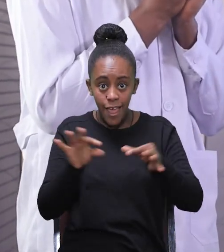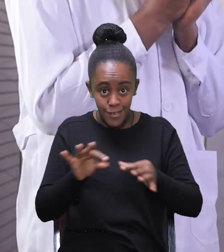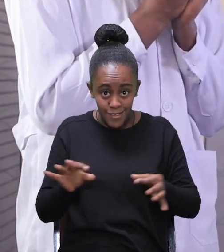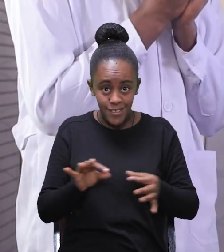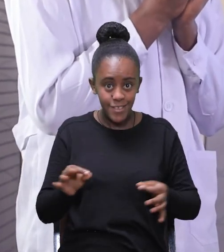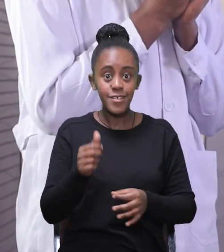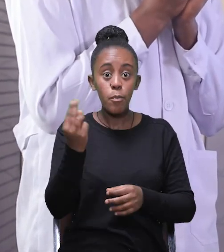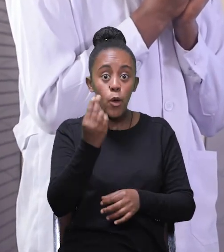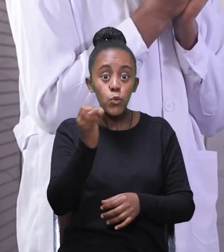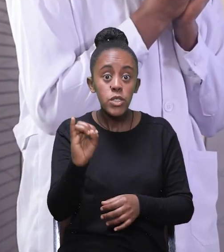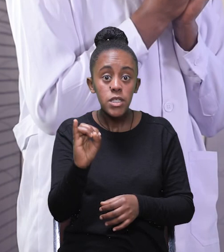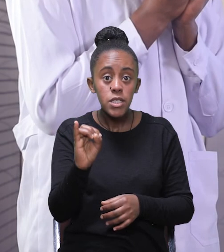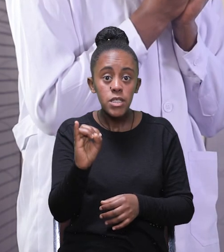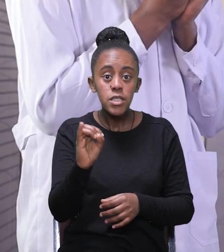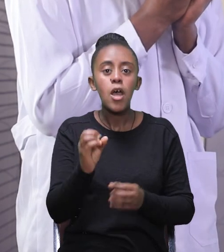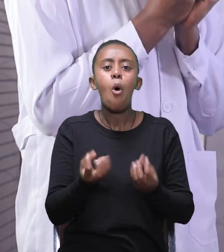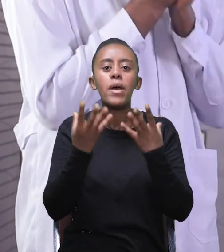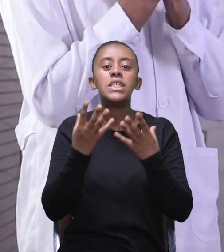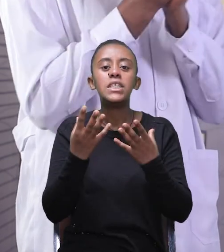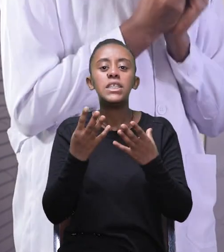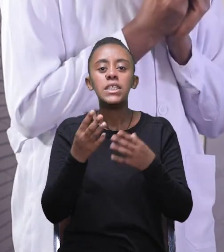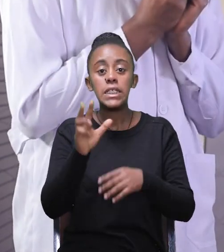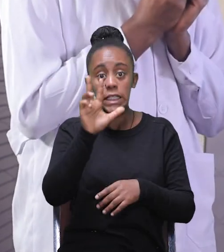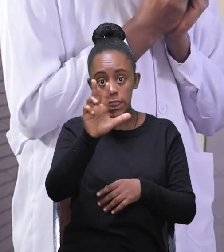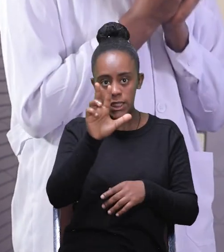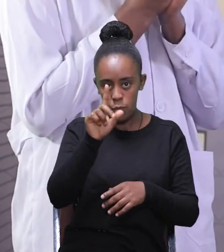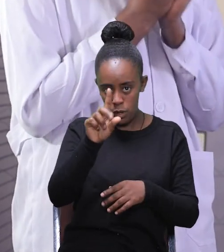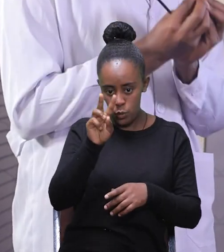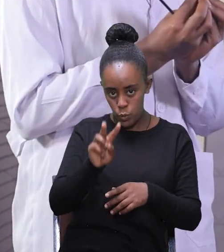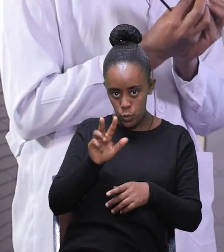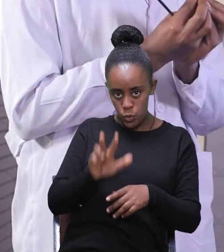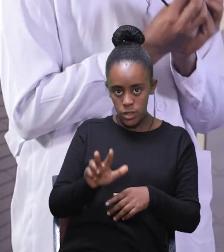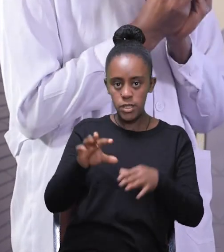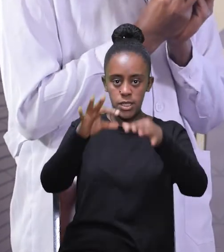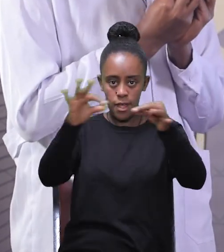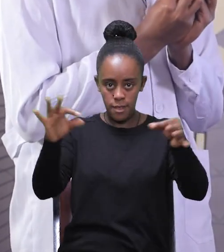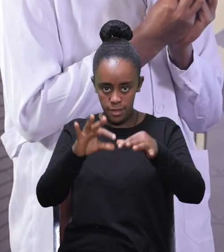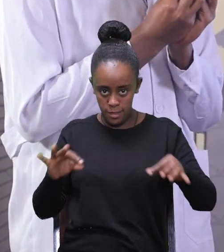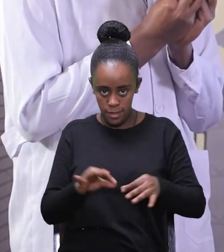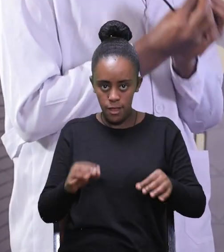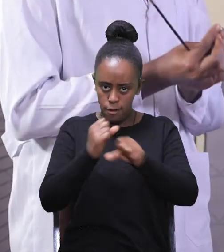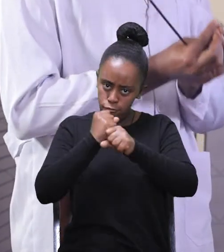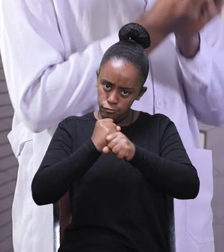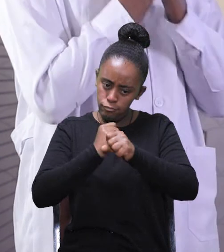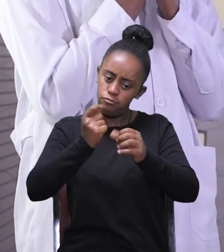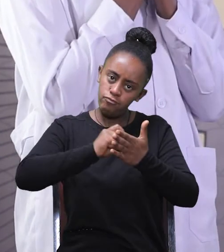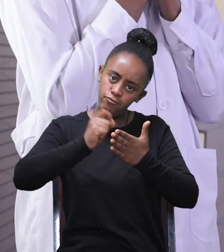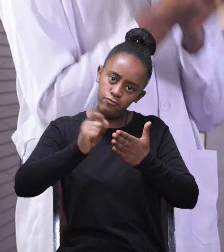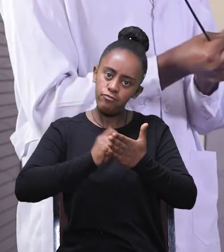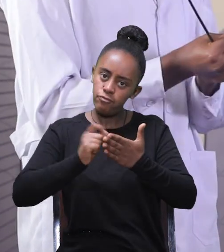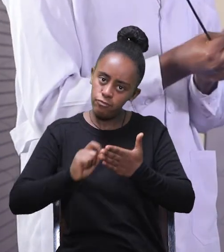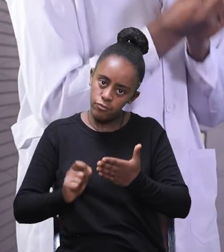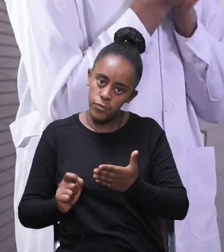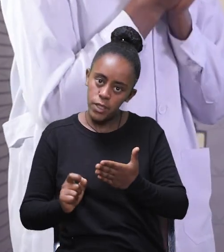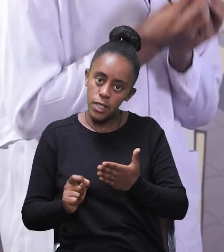a sentence. How many sentences? 3 sentences. I need 3 sentences. You have to create a sentence, 3